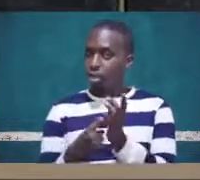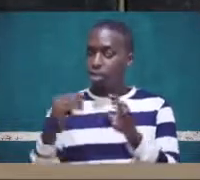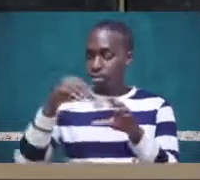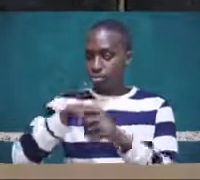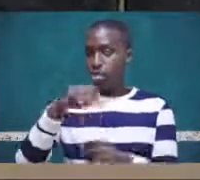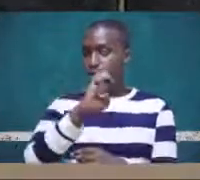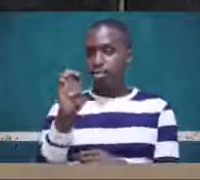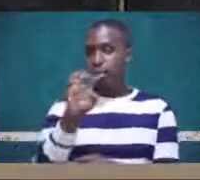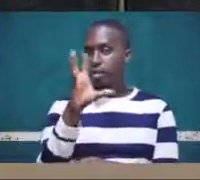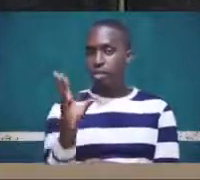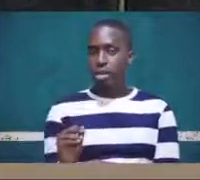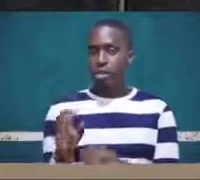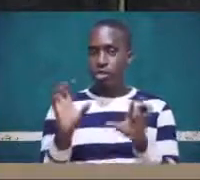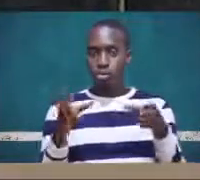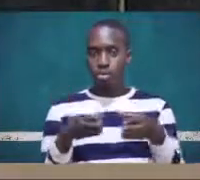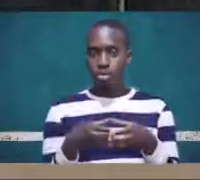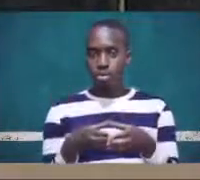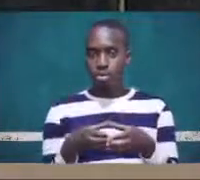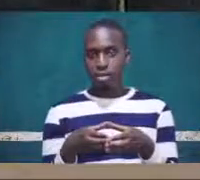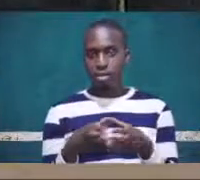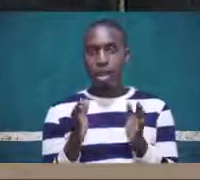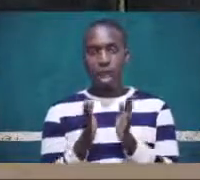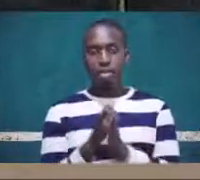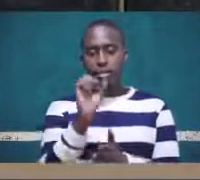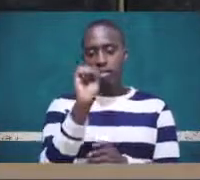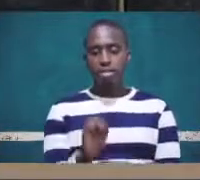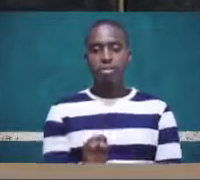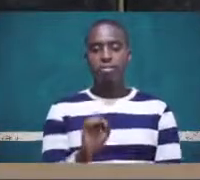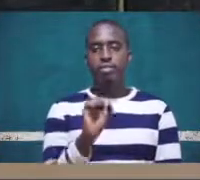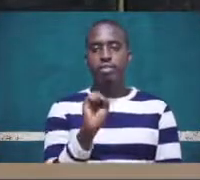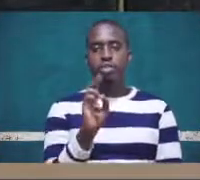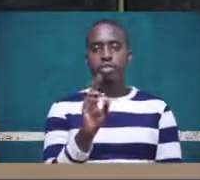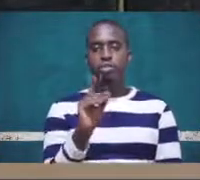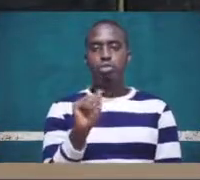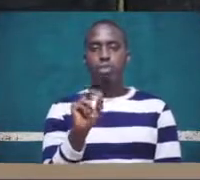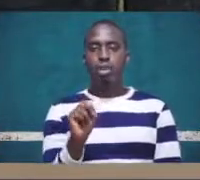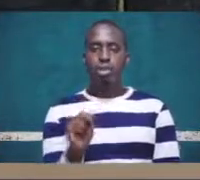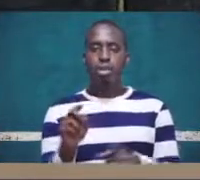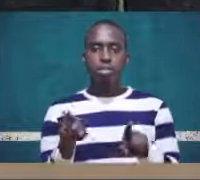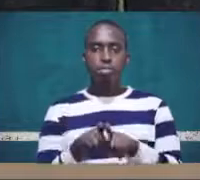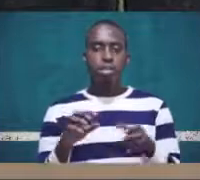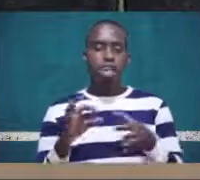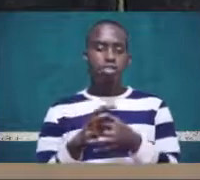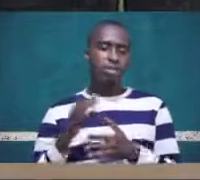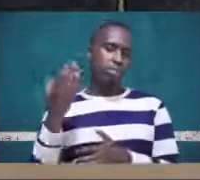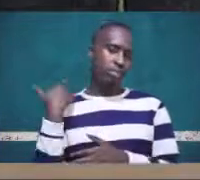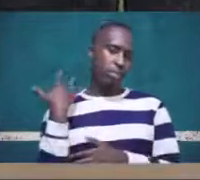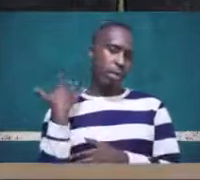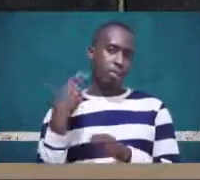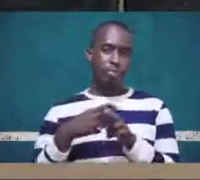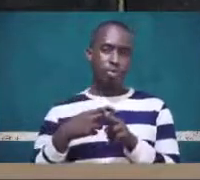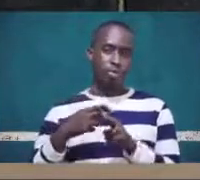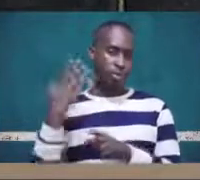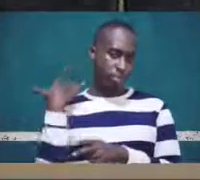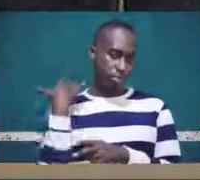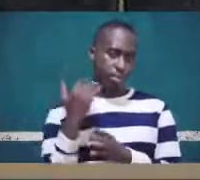African Community, and South Sudan that joined recently, South